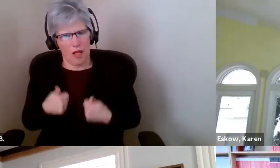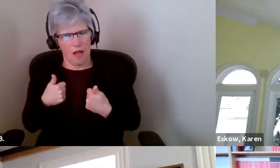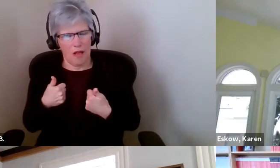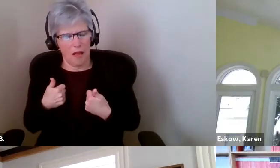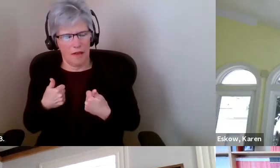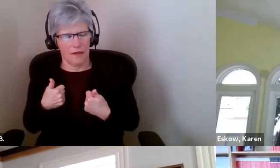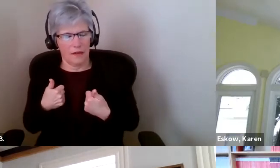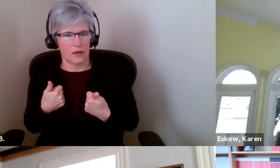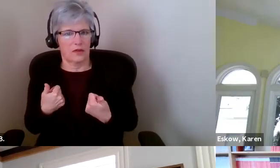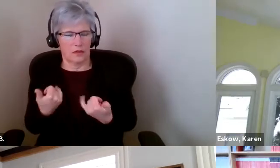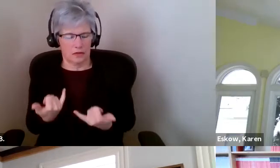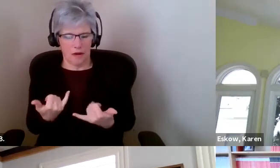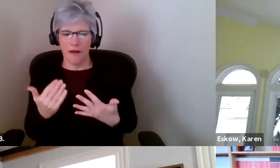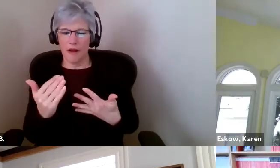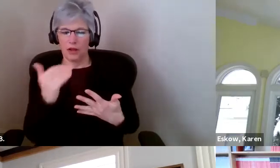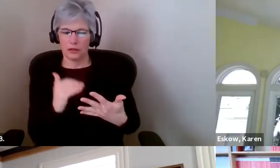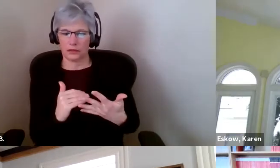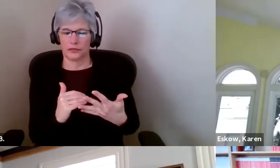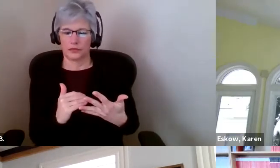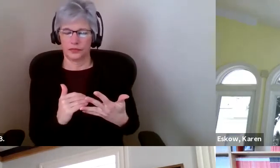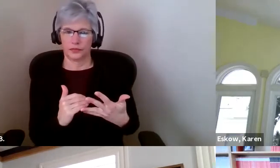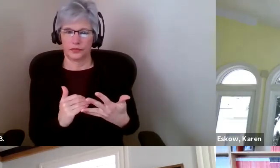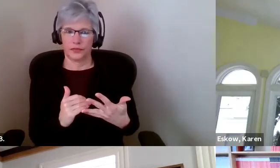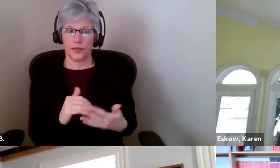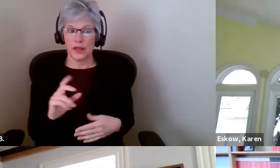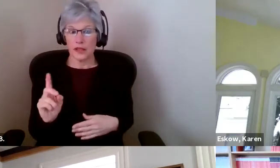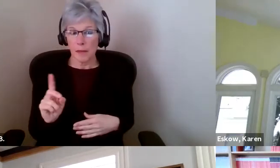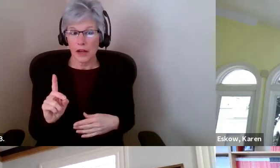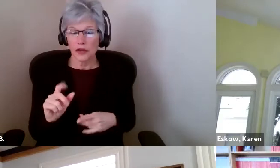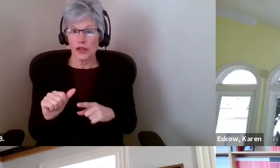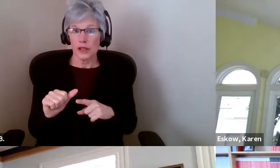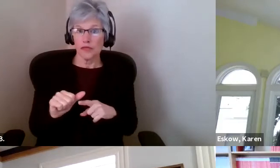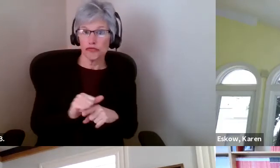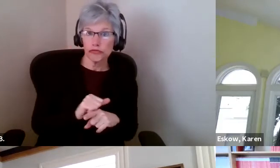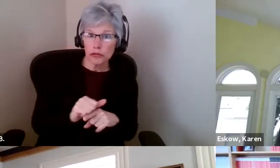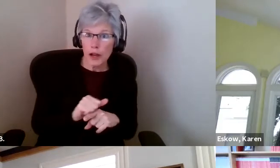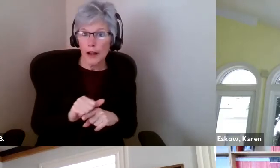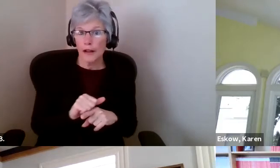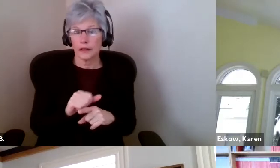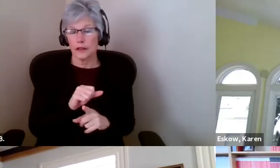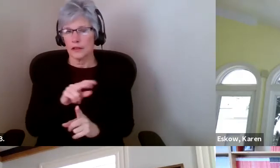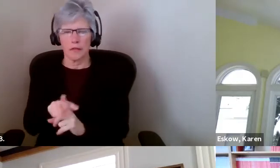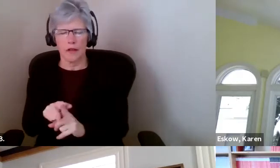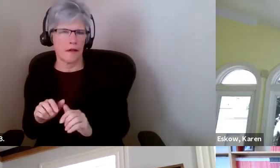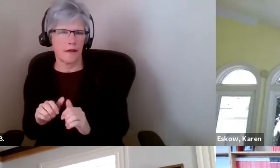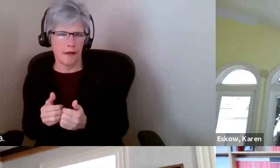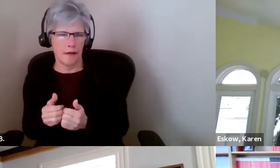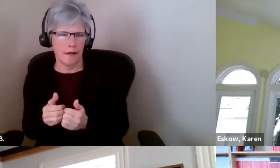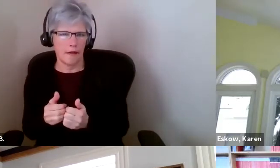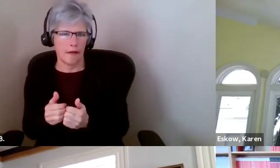right now. And then how is democracy practiced and applied? Anyone who's lived in another country that